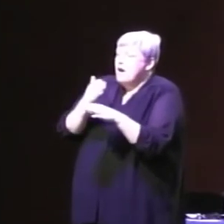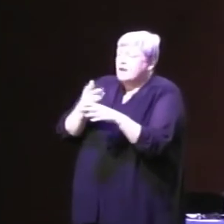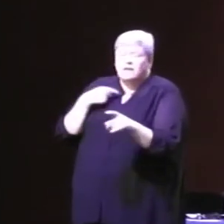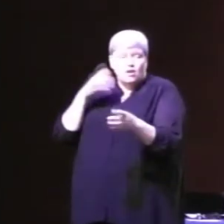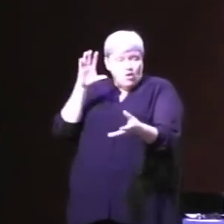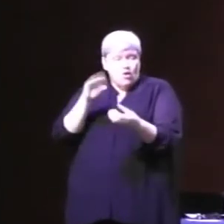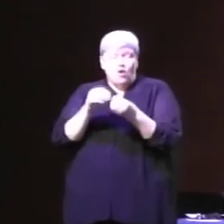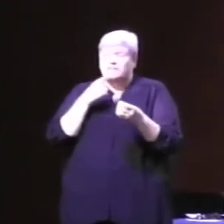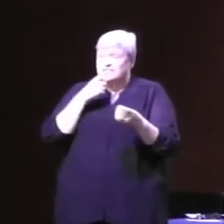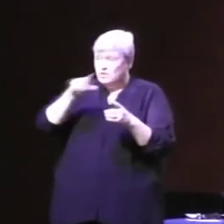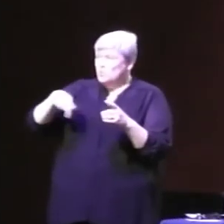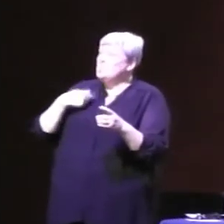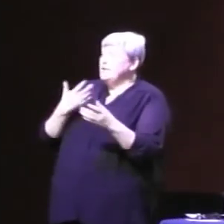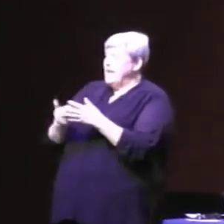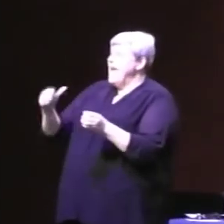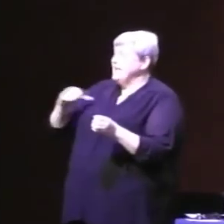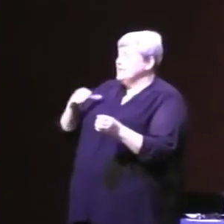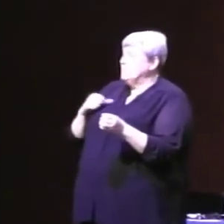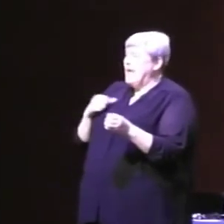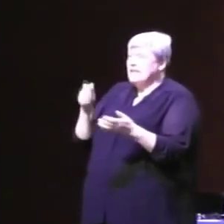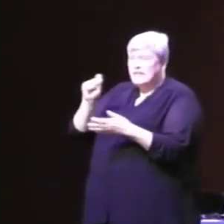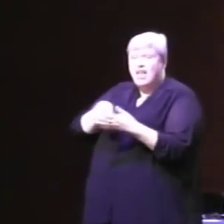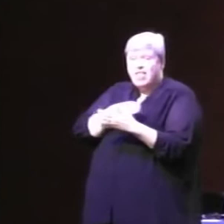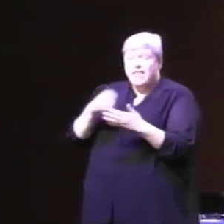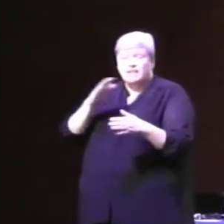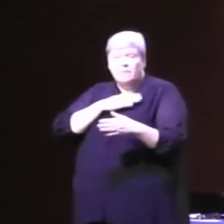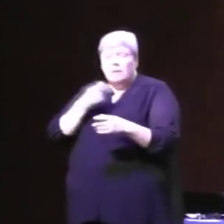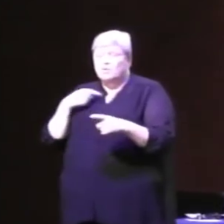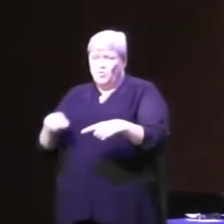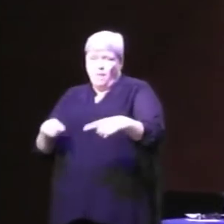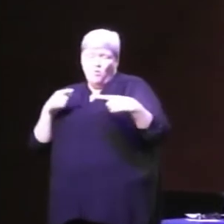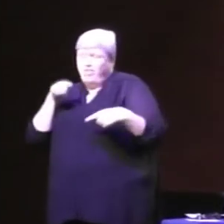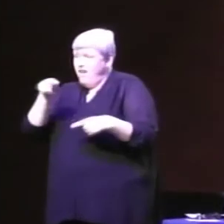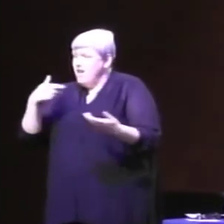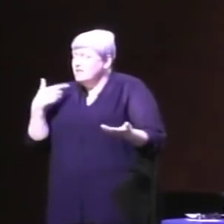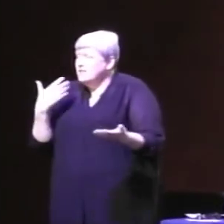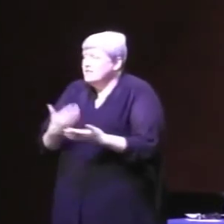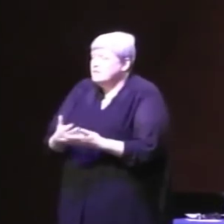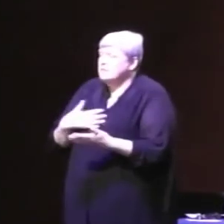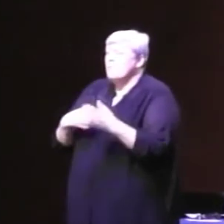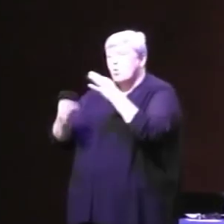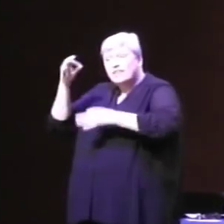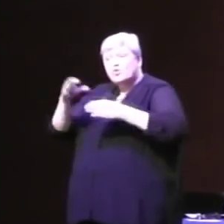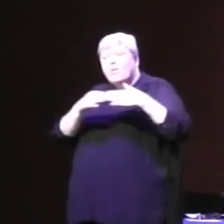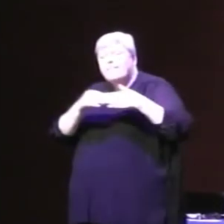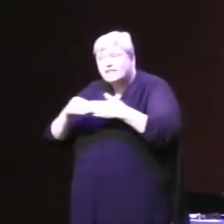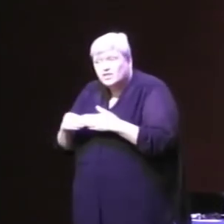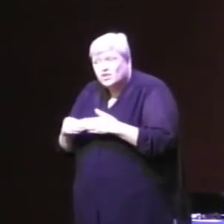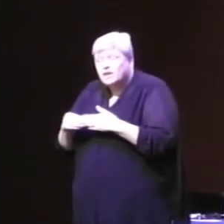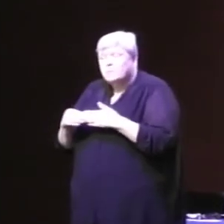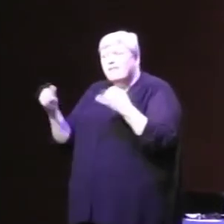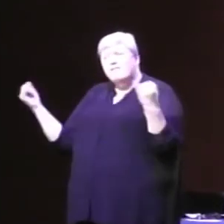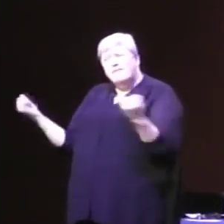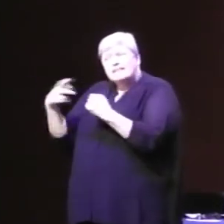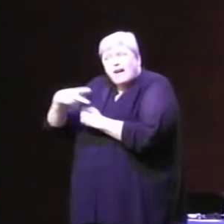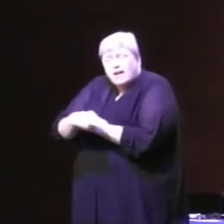we expect elected members to oppose the austerity agenda, to provide political leadership, leadership fighting the